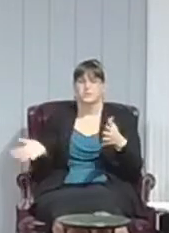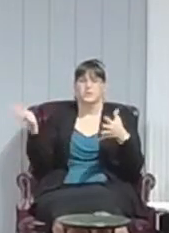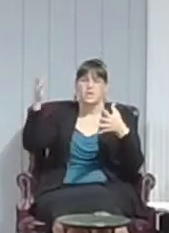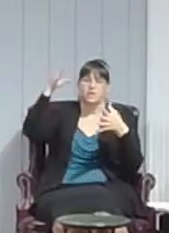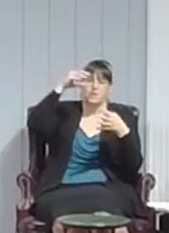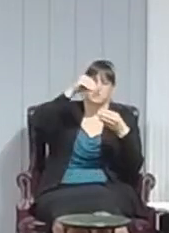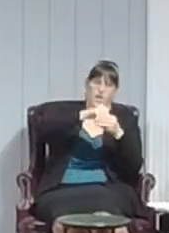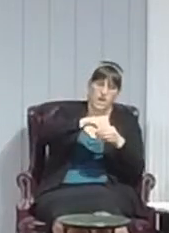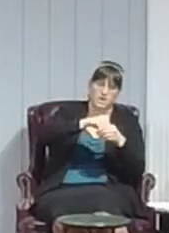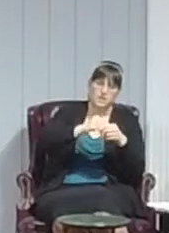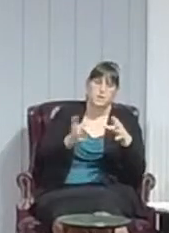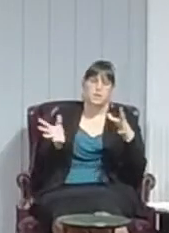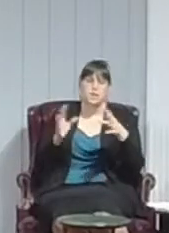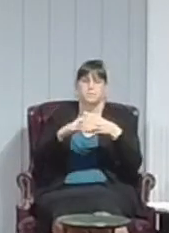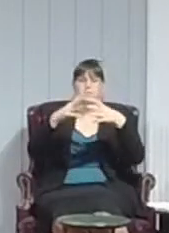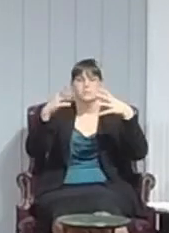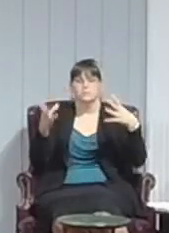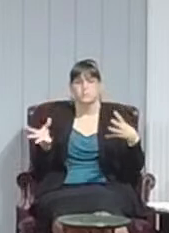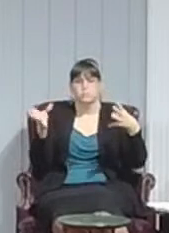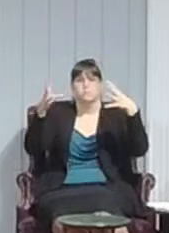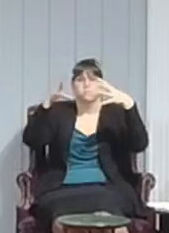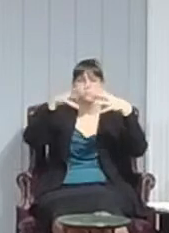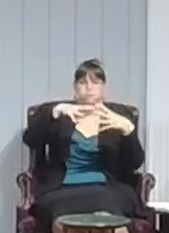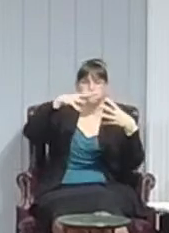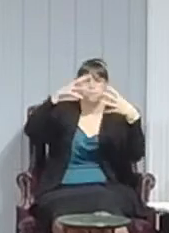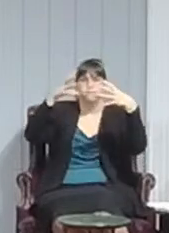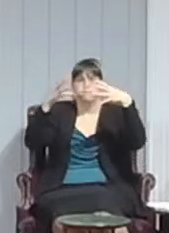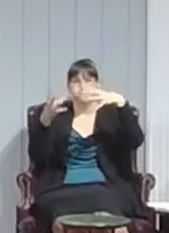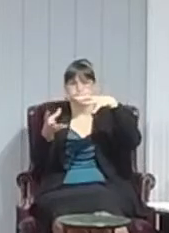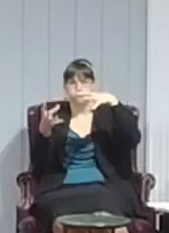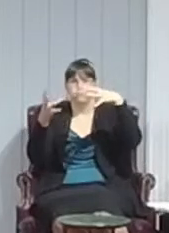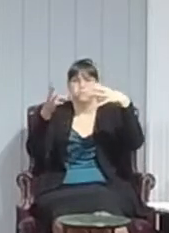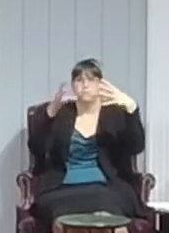what heaven. It's not like heaven is just this big blob of